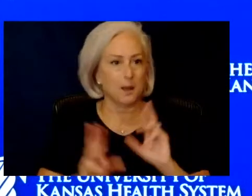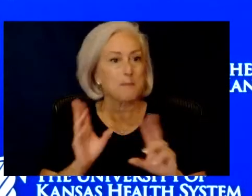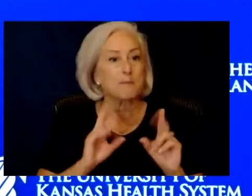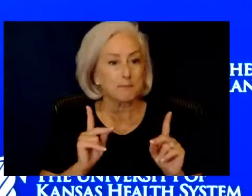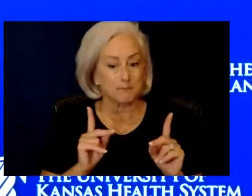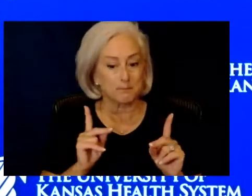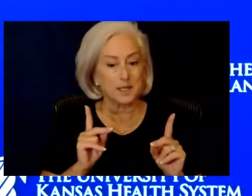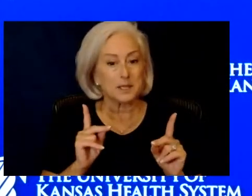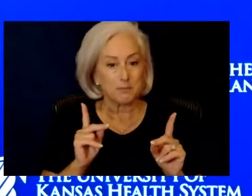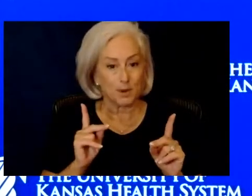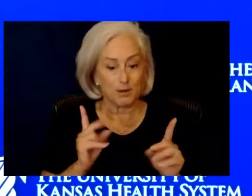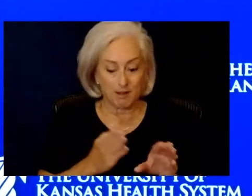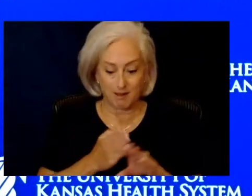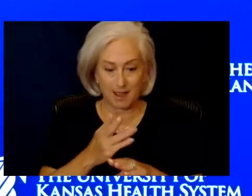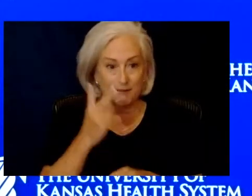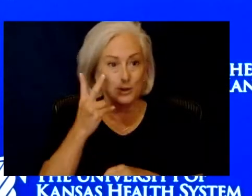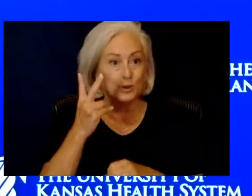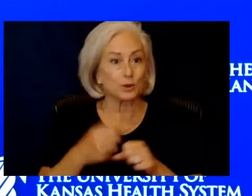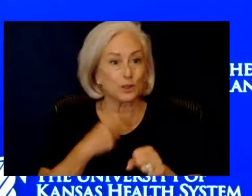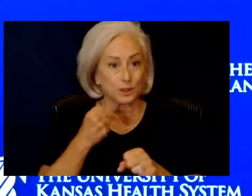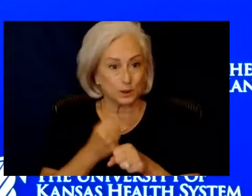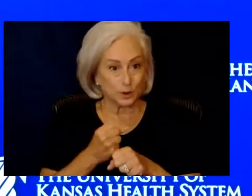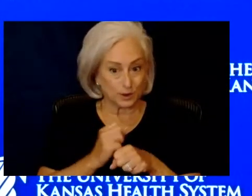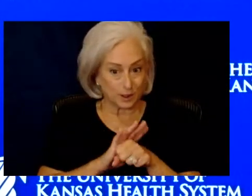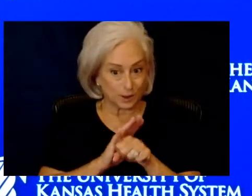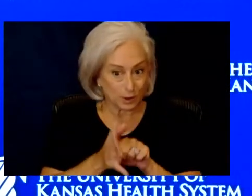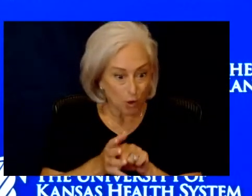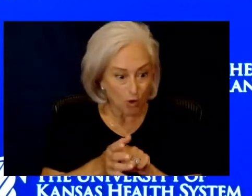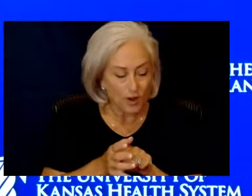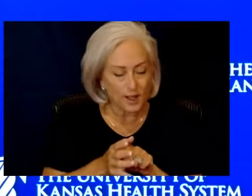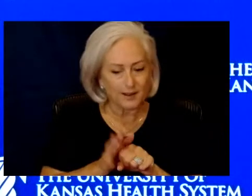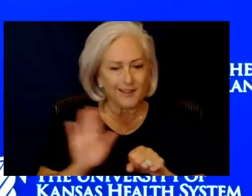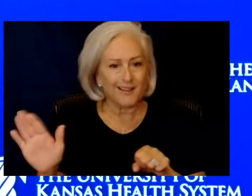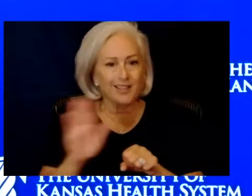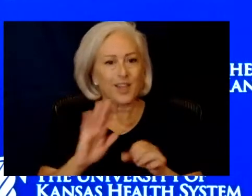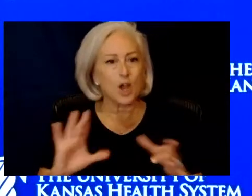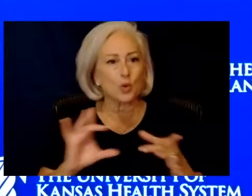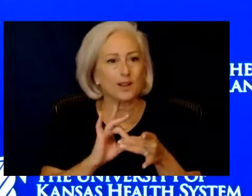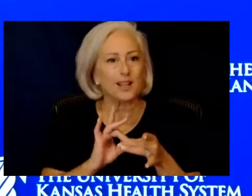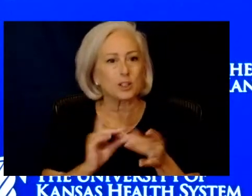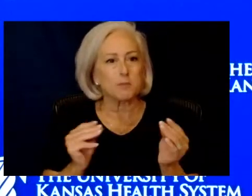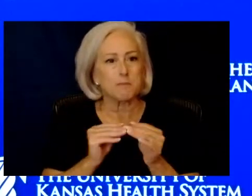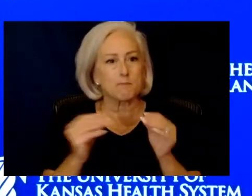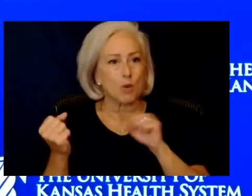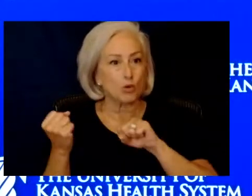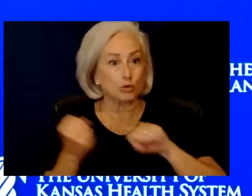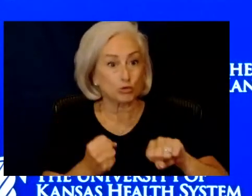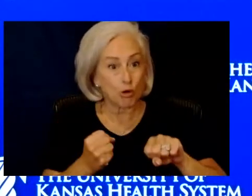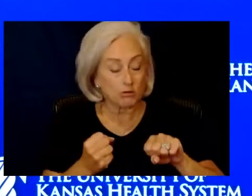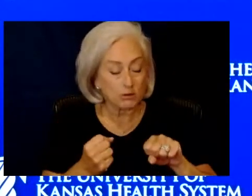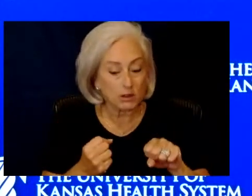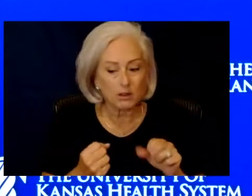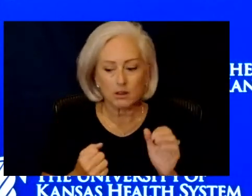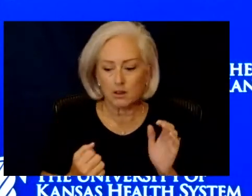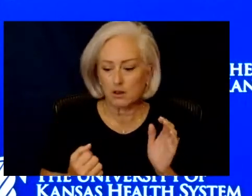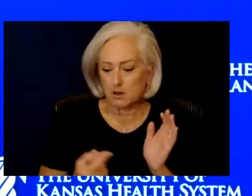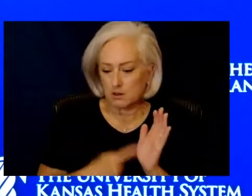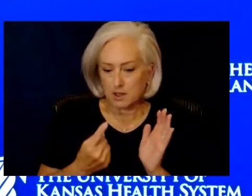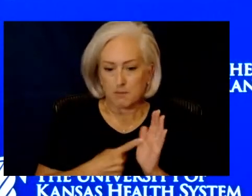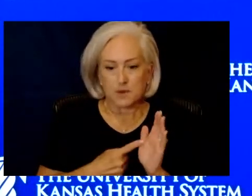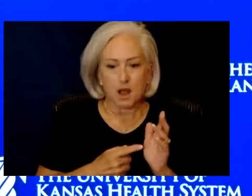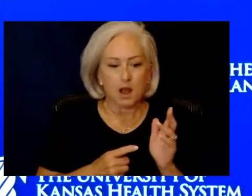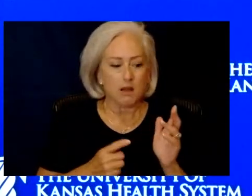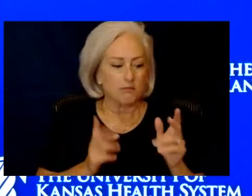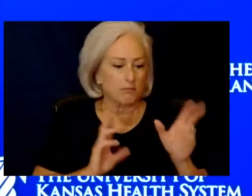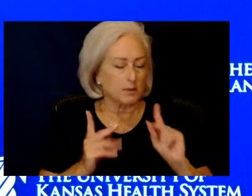maybe even secured and solidified relationships that were already in place. For others, they may have fallen a little bit more behind and lacked